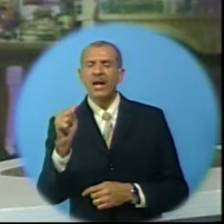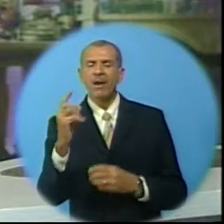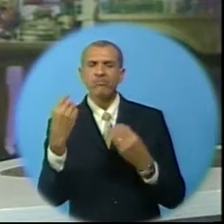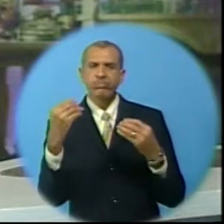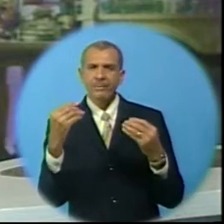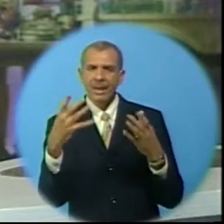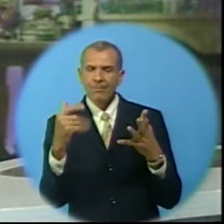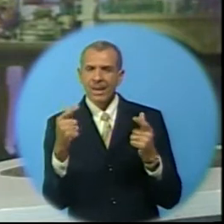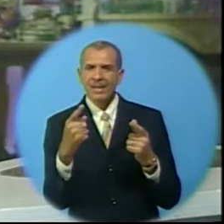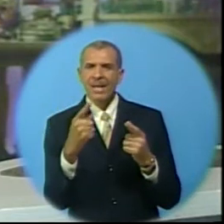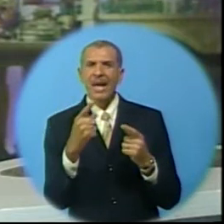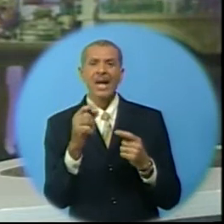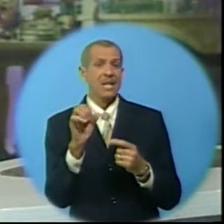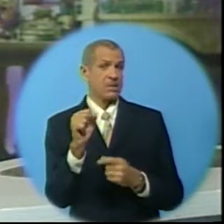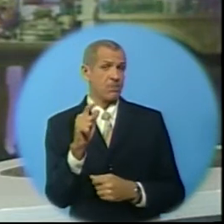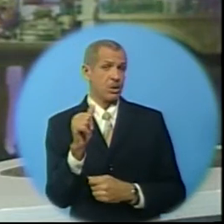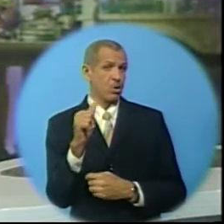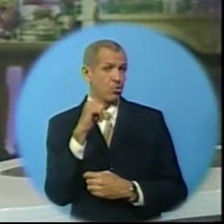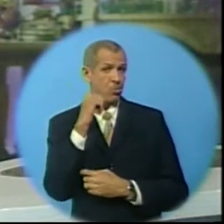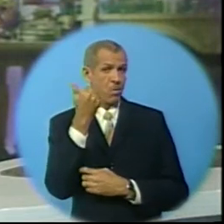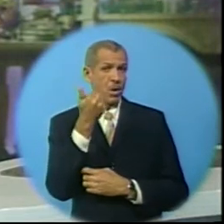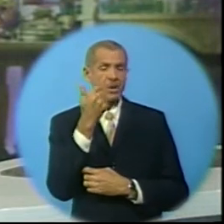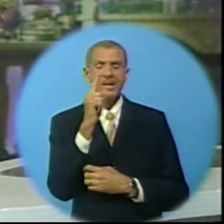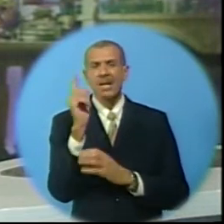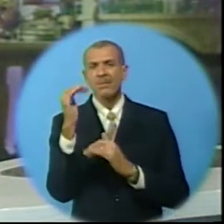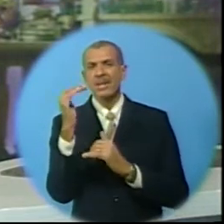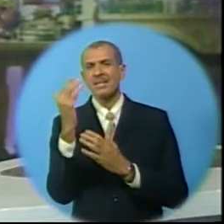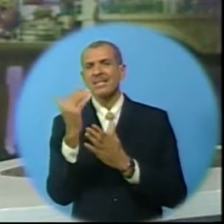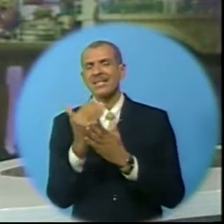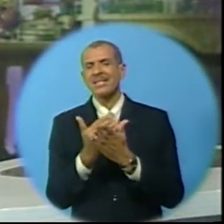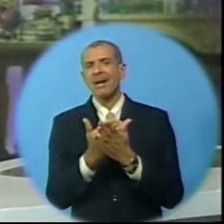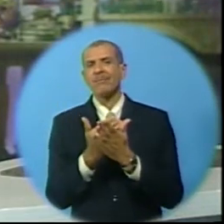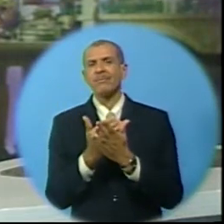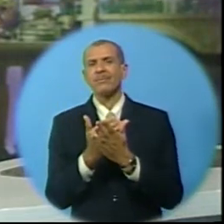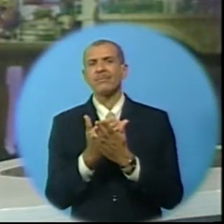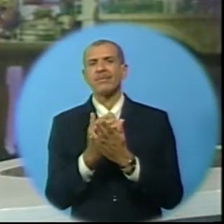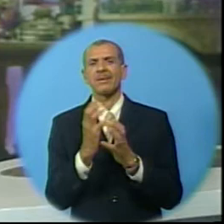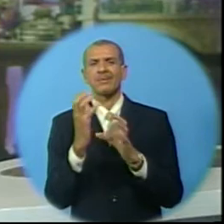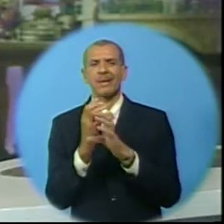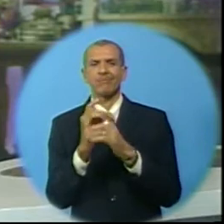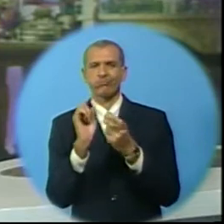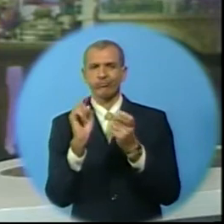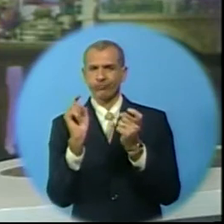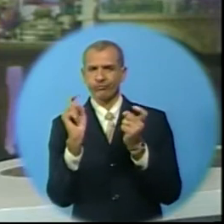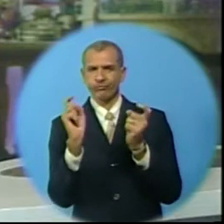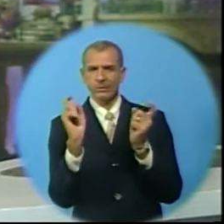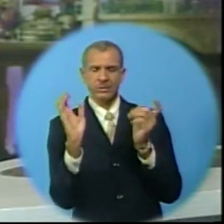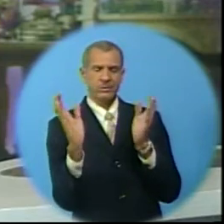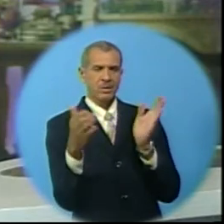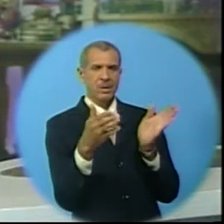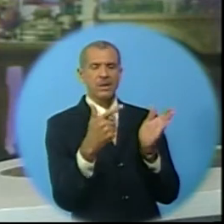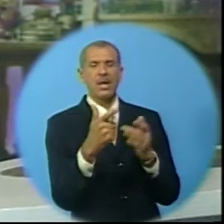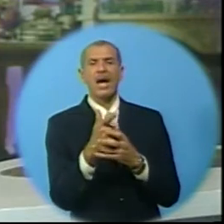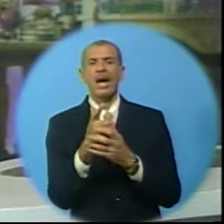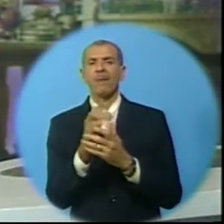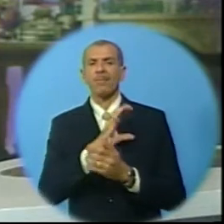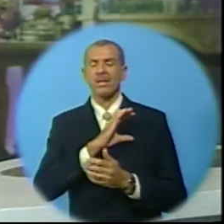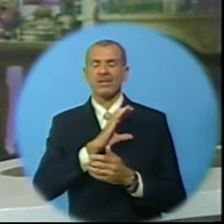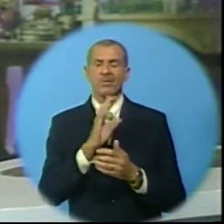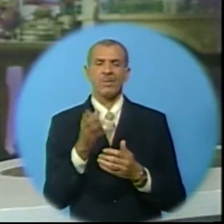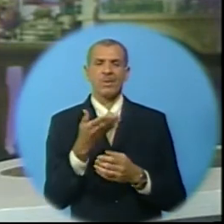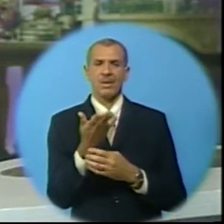held in Speightstown tomorrow should expect some temporary traffic changes. Police say to facilitate that